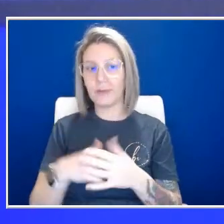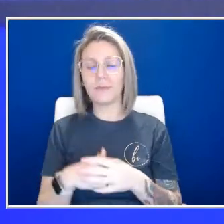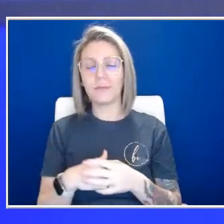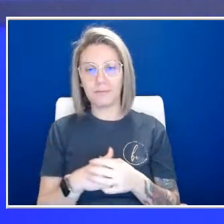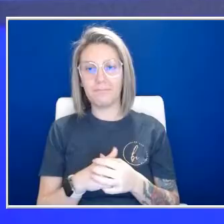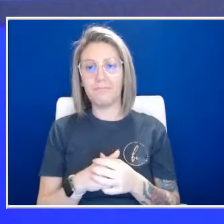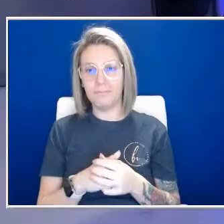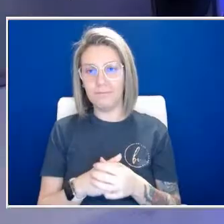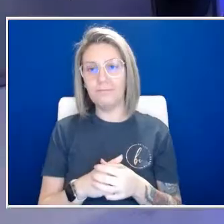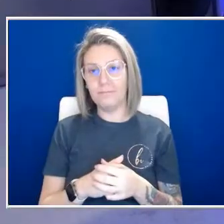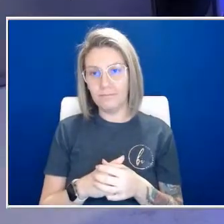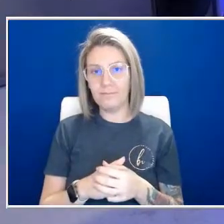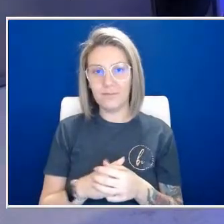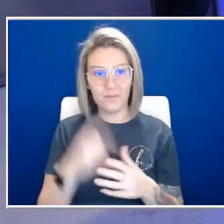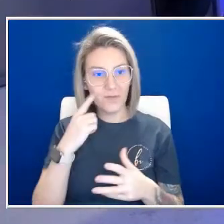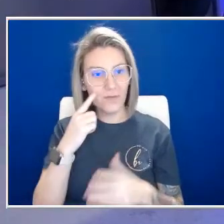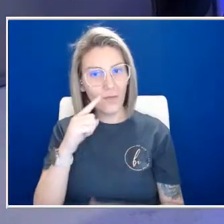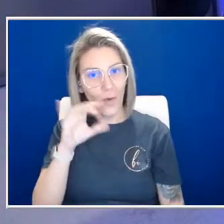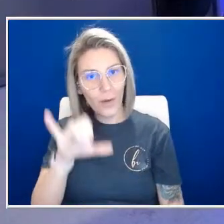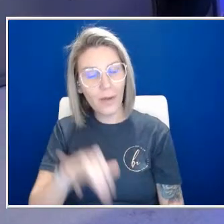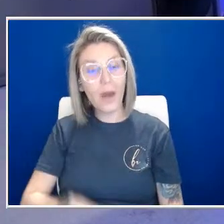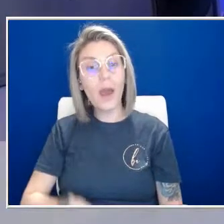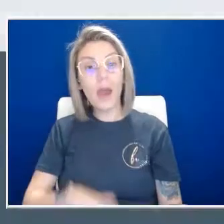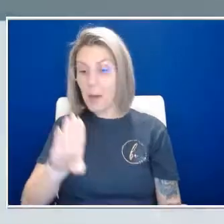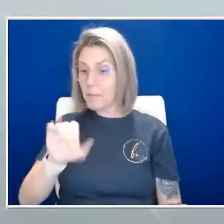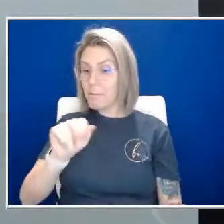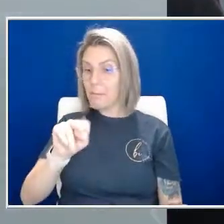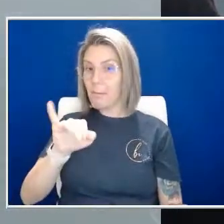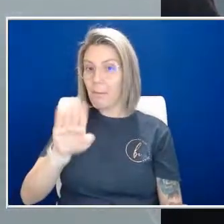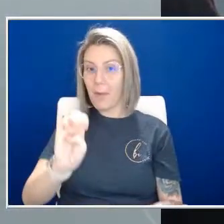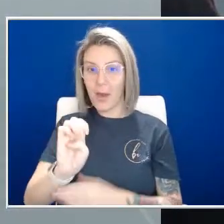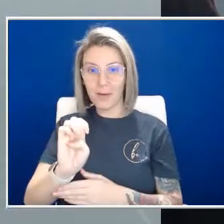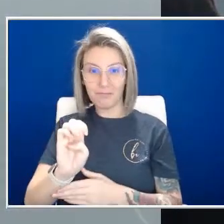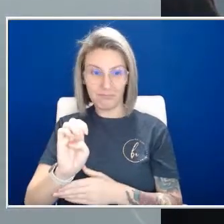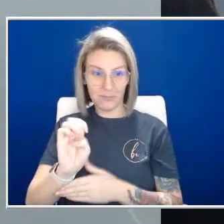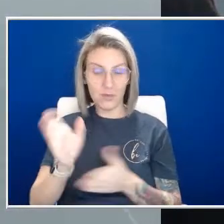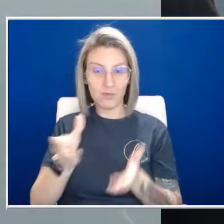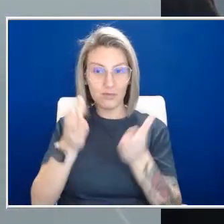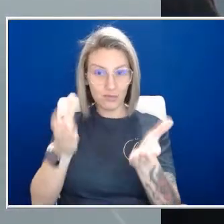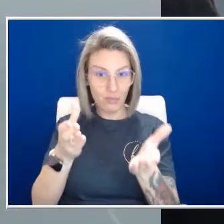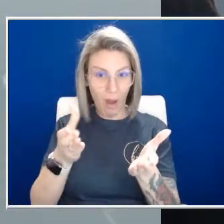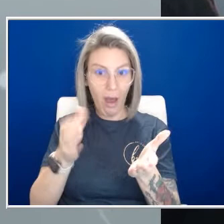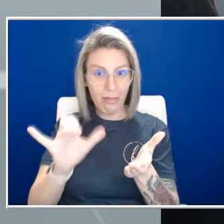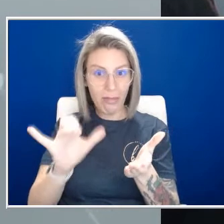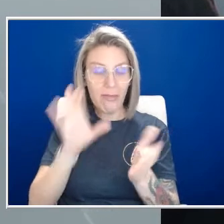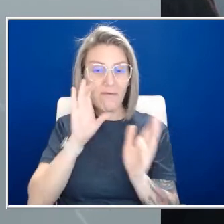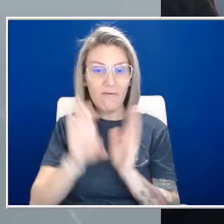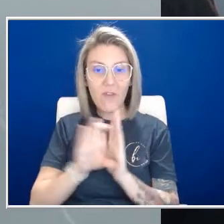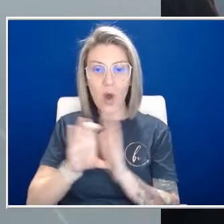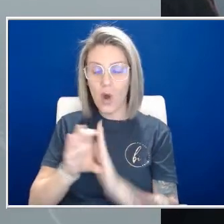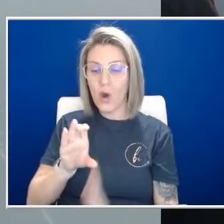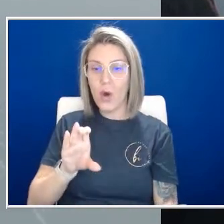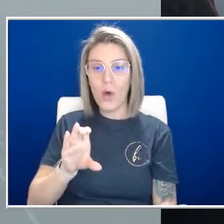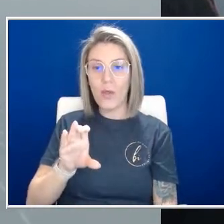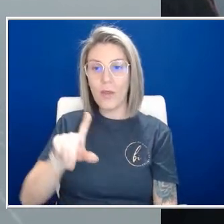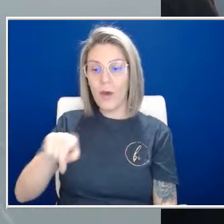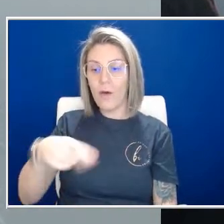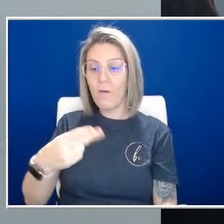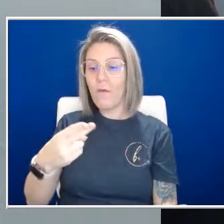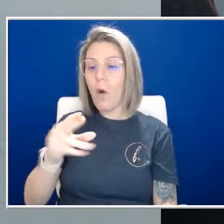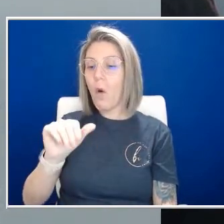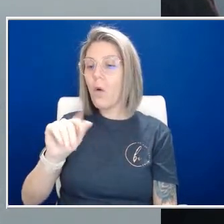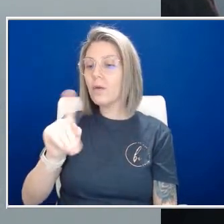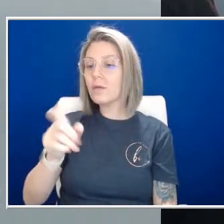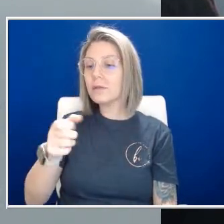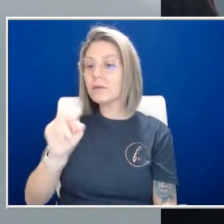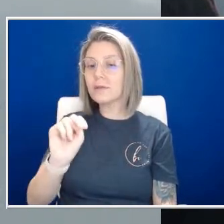to do that. And Vonnie, you brought a photo of you going through the photon therapy. What was that like for you? Explain to folks at home.